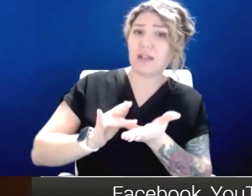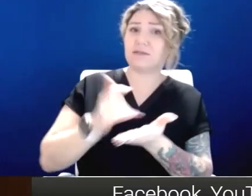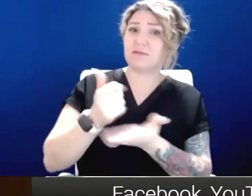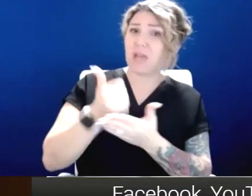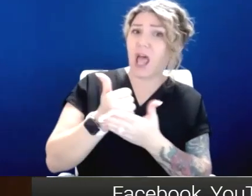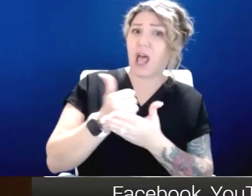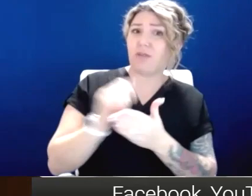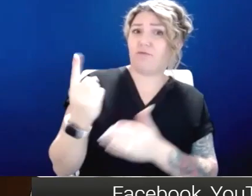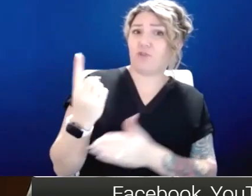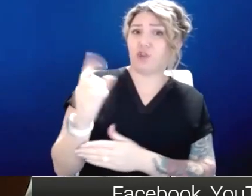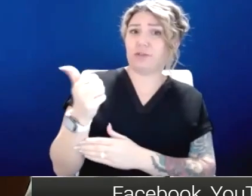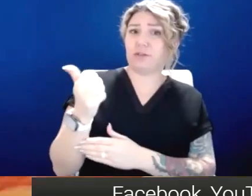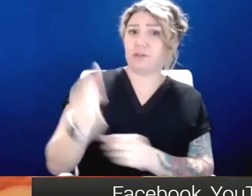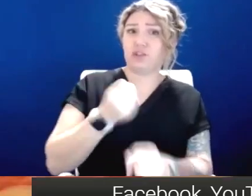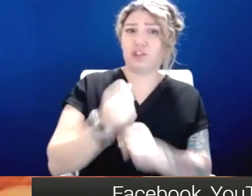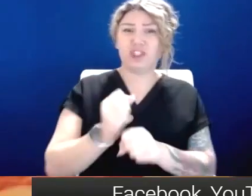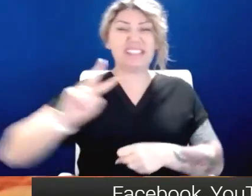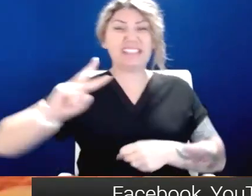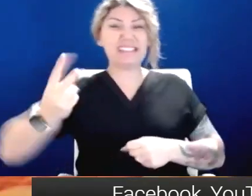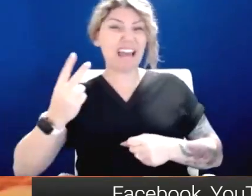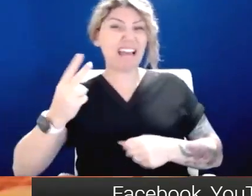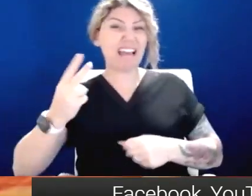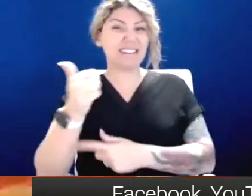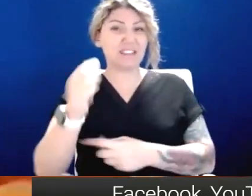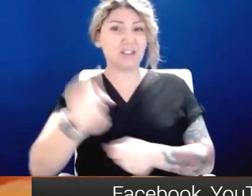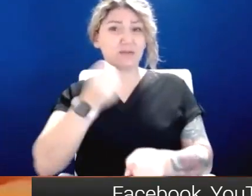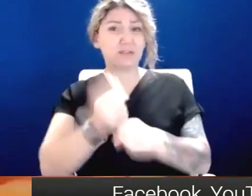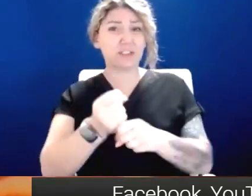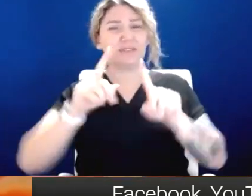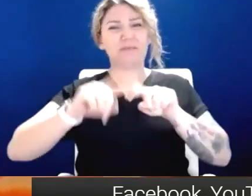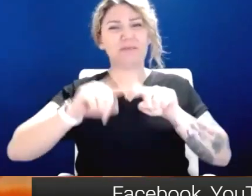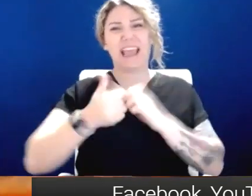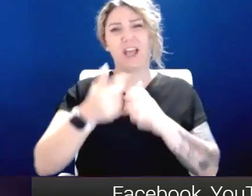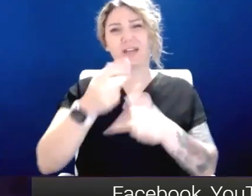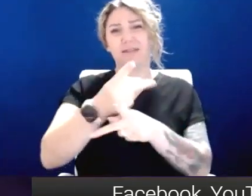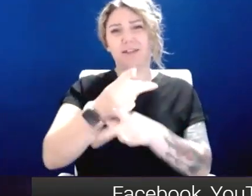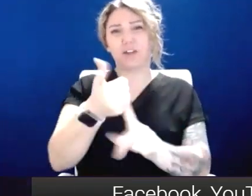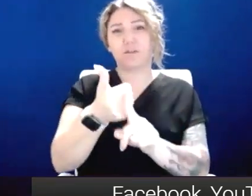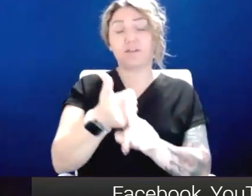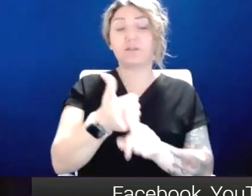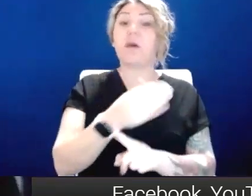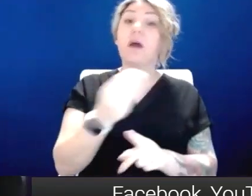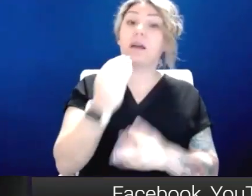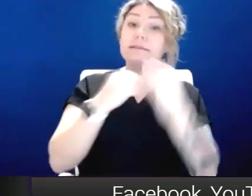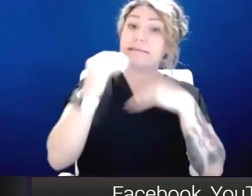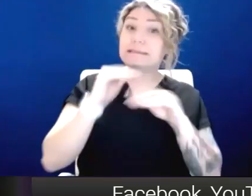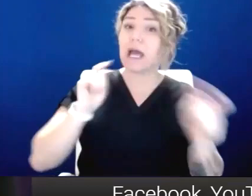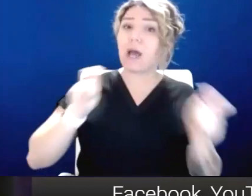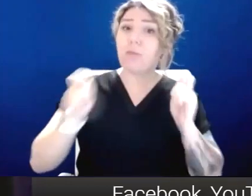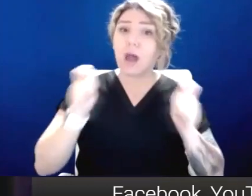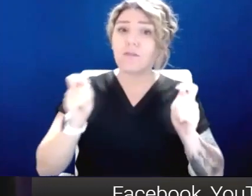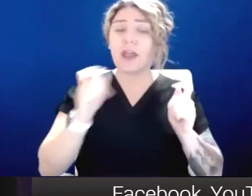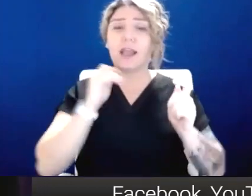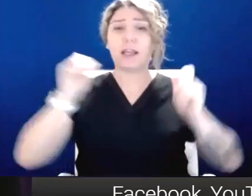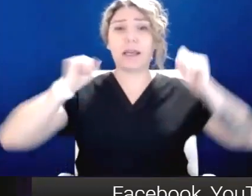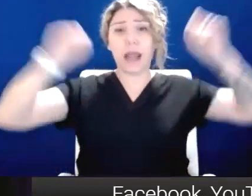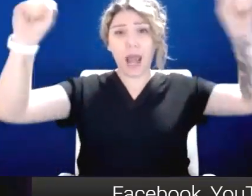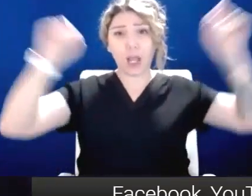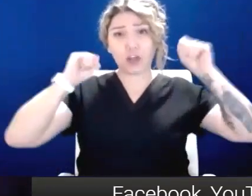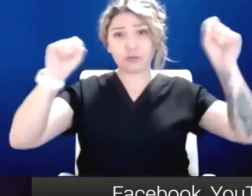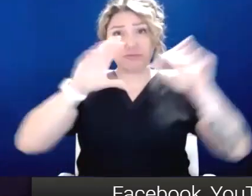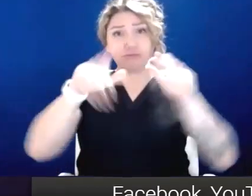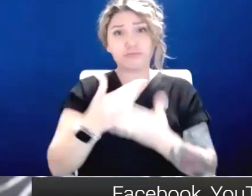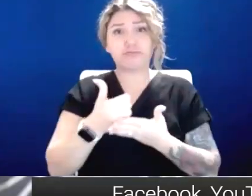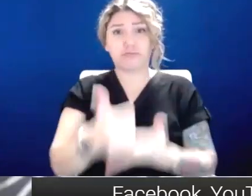how well they take care of themselves. Proper PD care includes diet modifications and exercise. Dr. Pahwa says